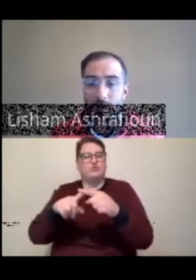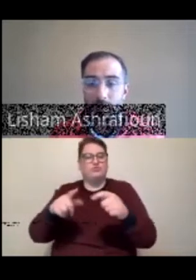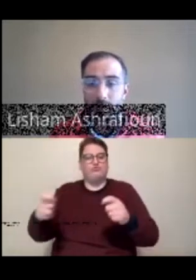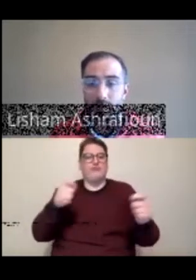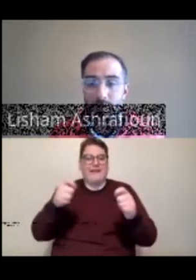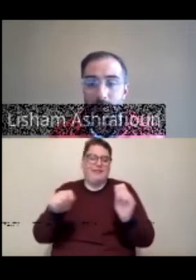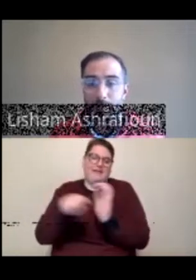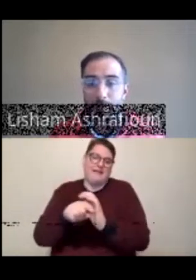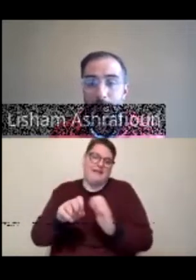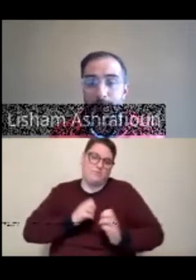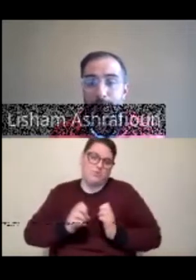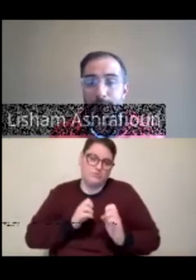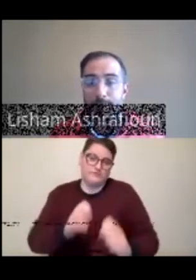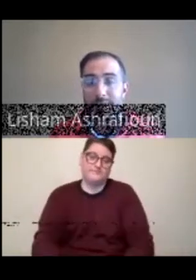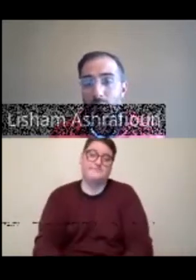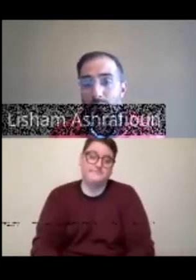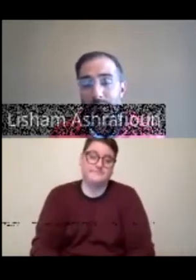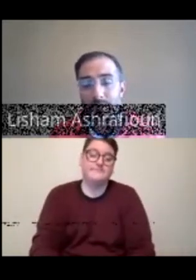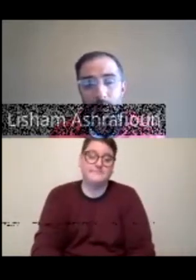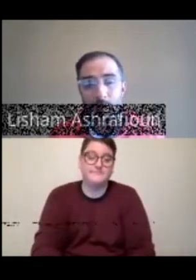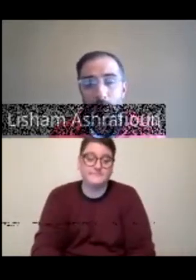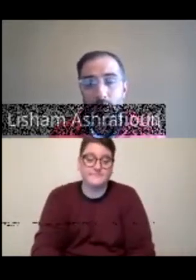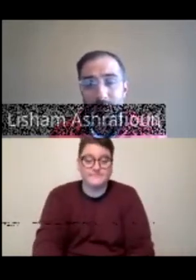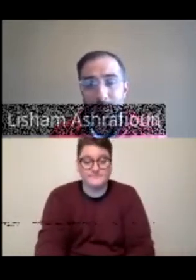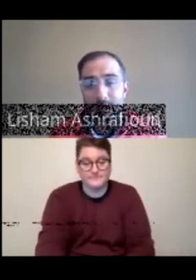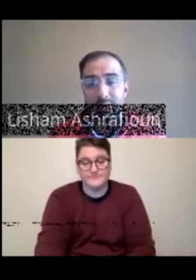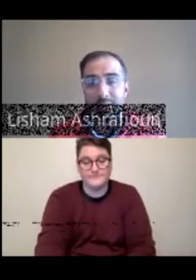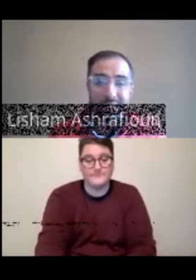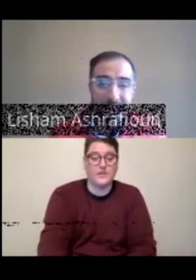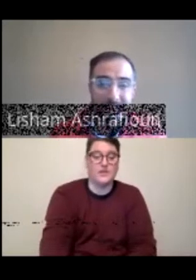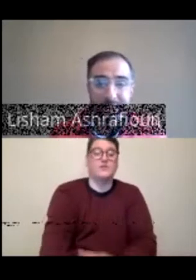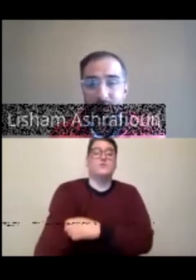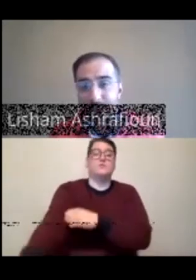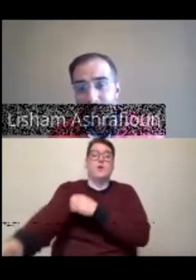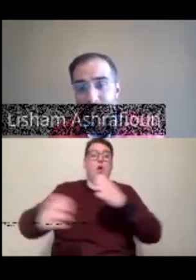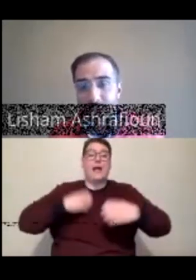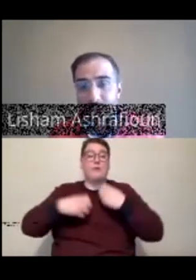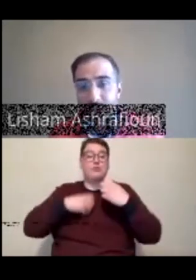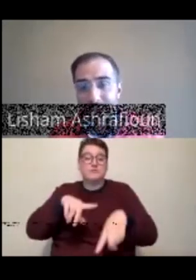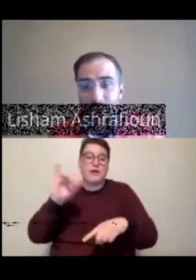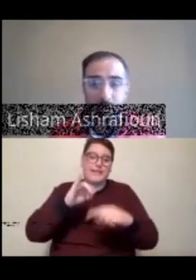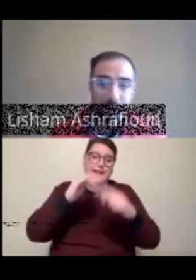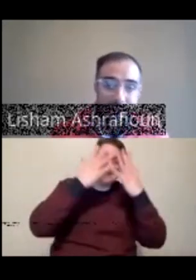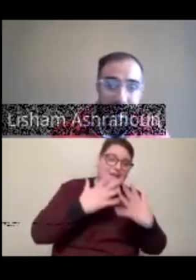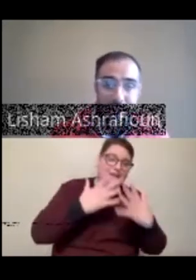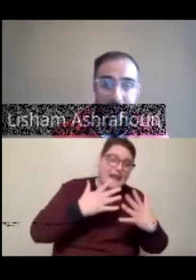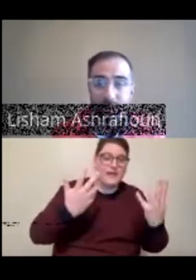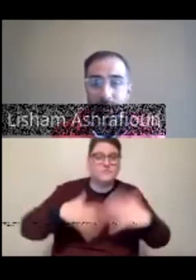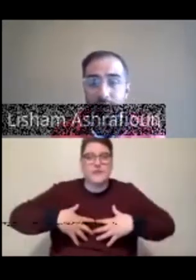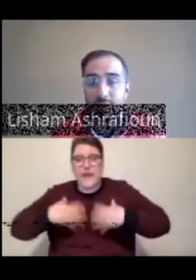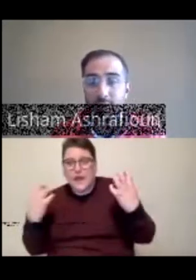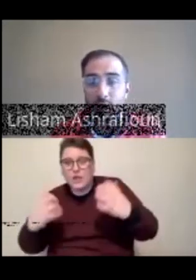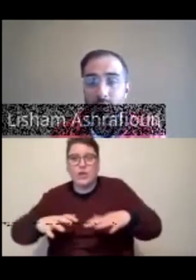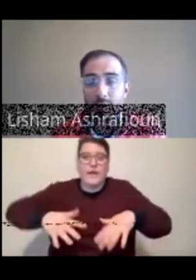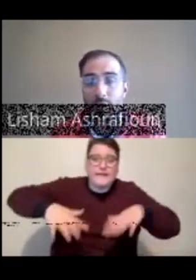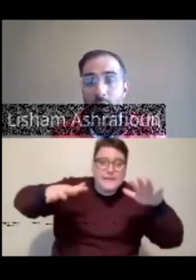negative emotions. And so, emotional responses like sadness or anger or anxiety are